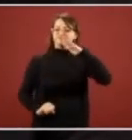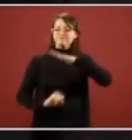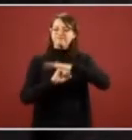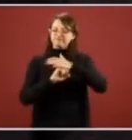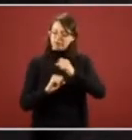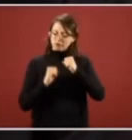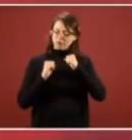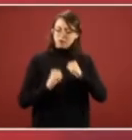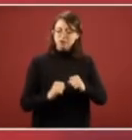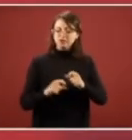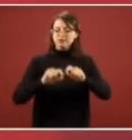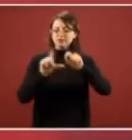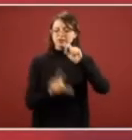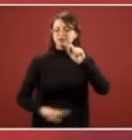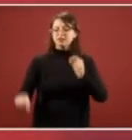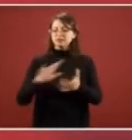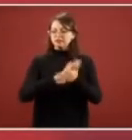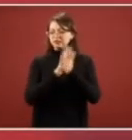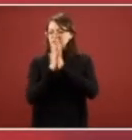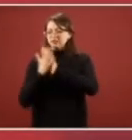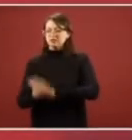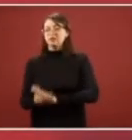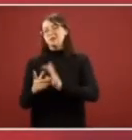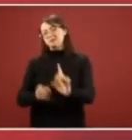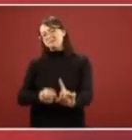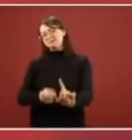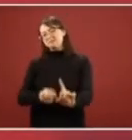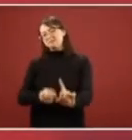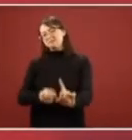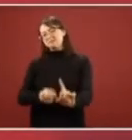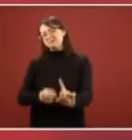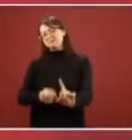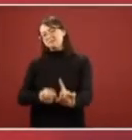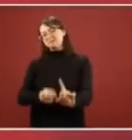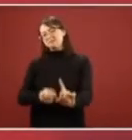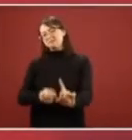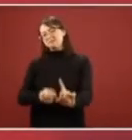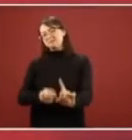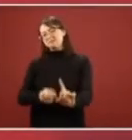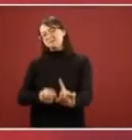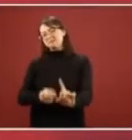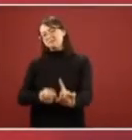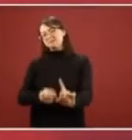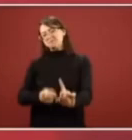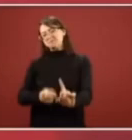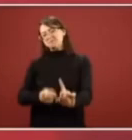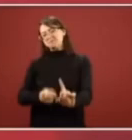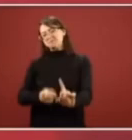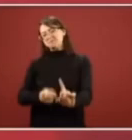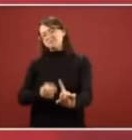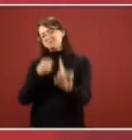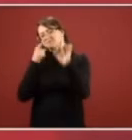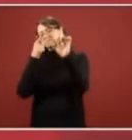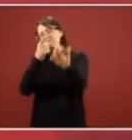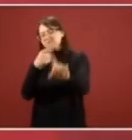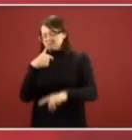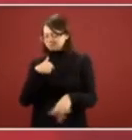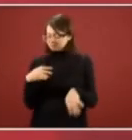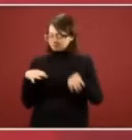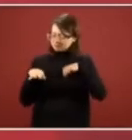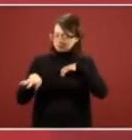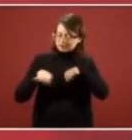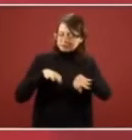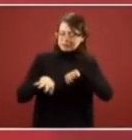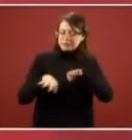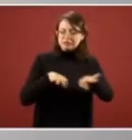Entonces, voy a trabajar con ese propósito. So I will be working to that purpose. A